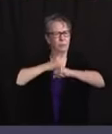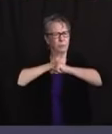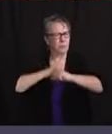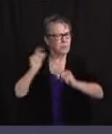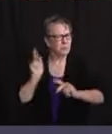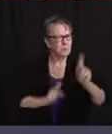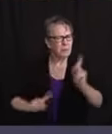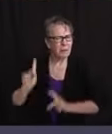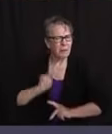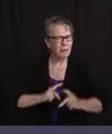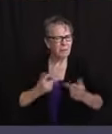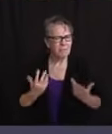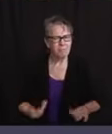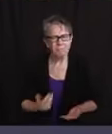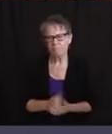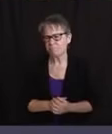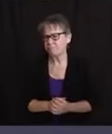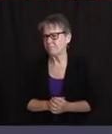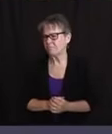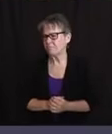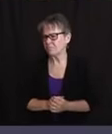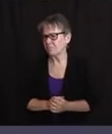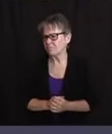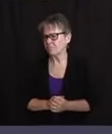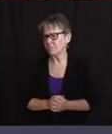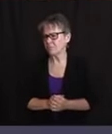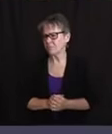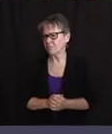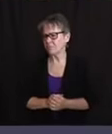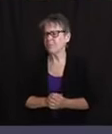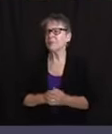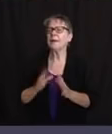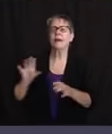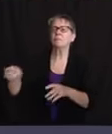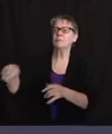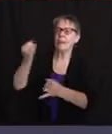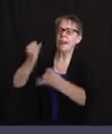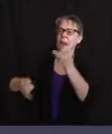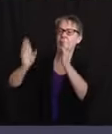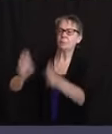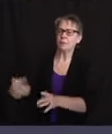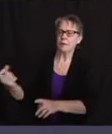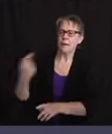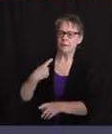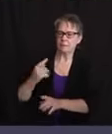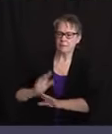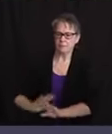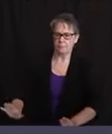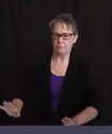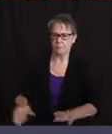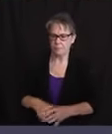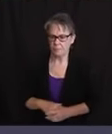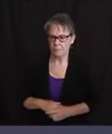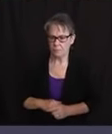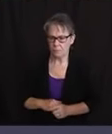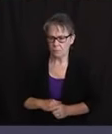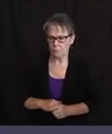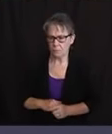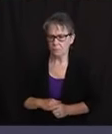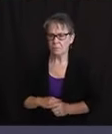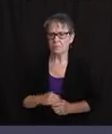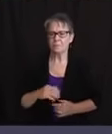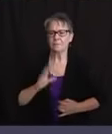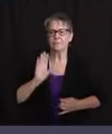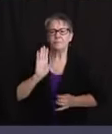wife has a question. You good? Thank you. Hi, Governor. Thank you. On the proposed toll hikes, the timing does seem peculiar for the state to try to slip this in while people are focused